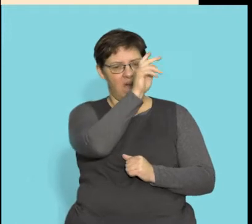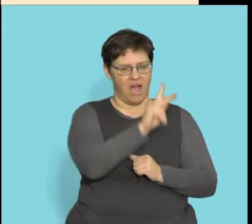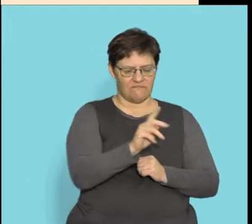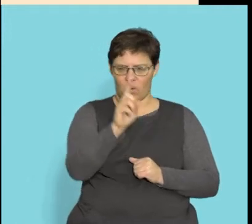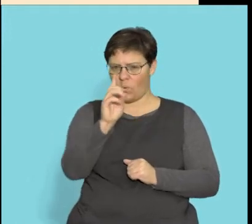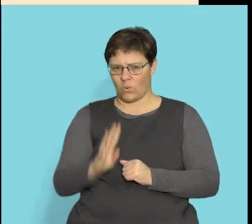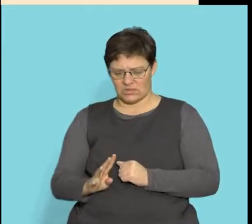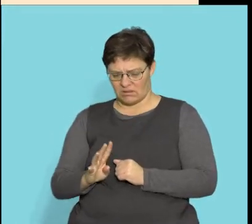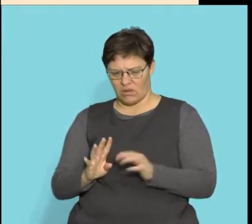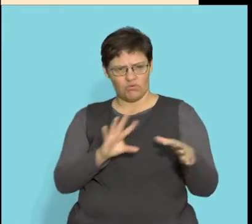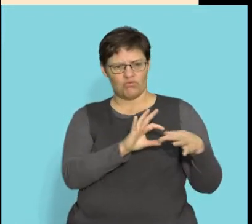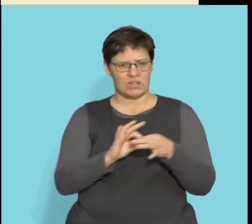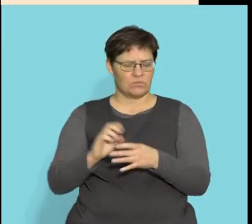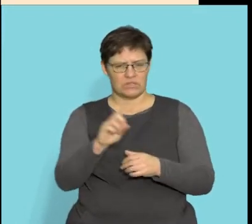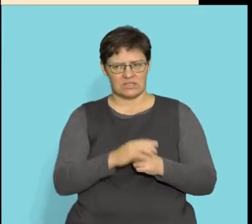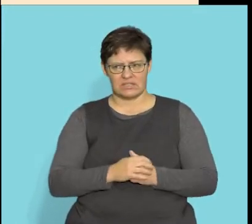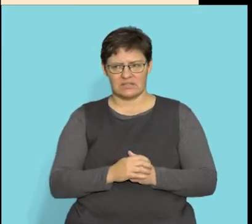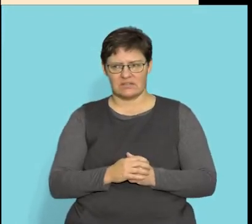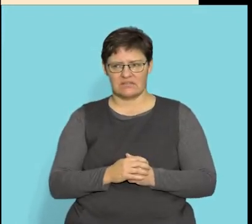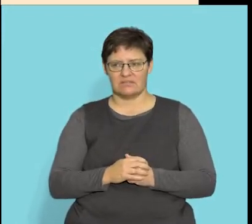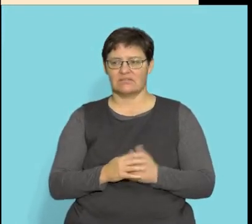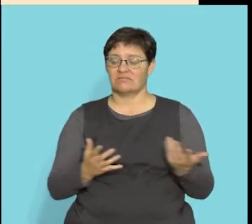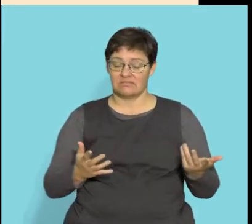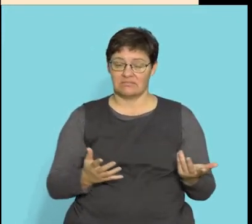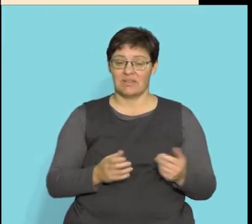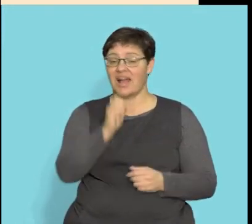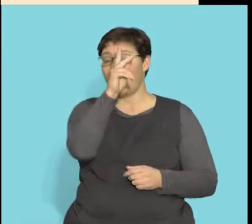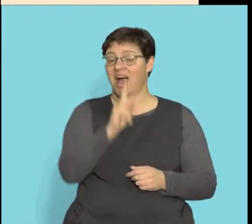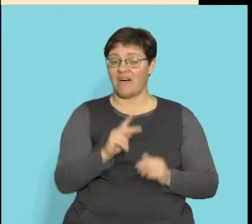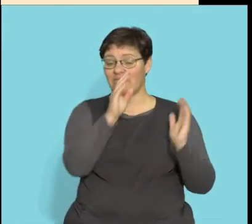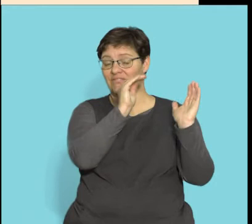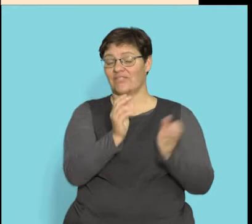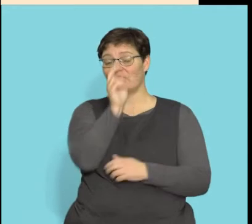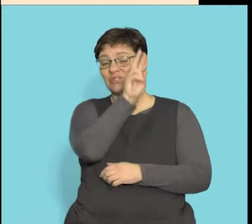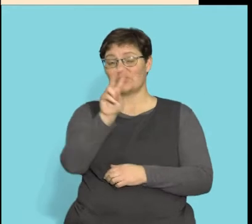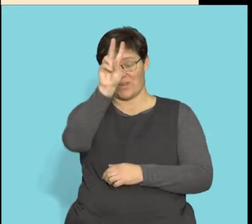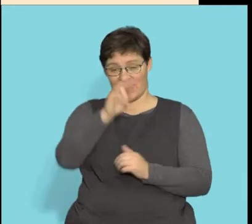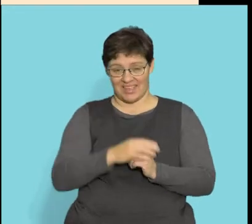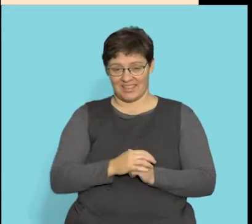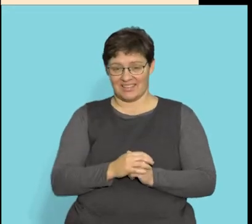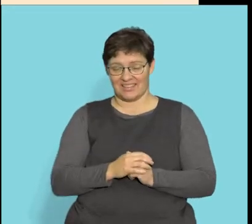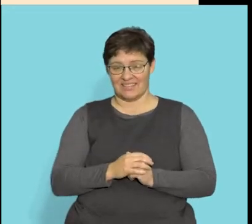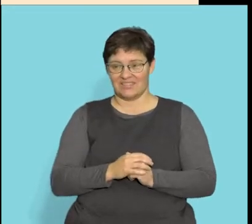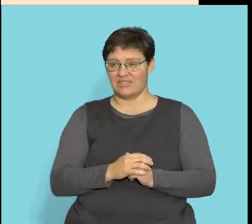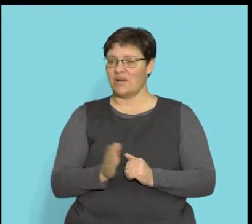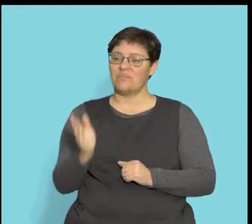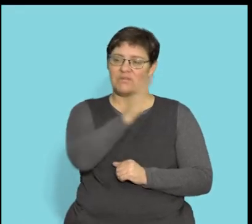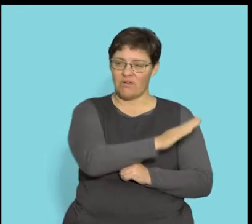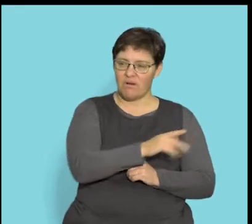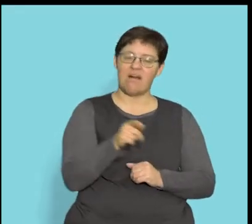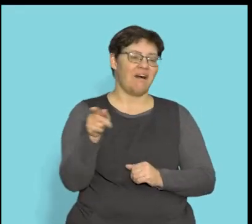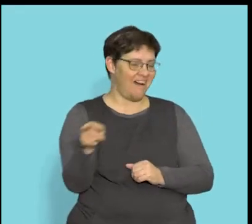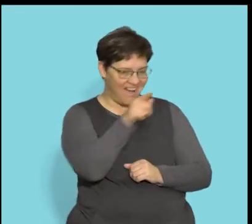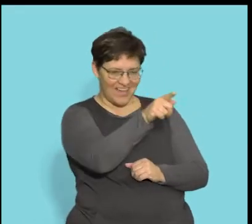a half and a quarter? Well, it is a half squared. And if I look at my previous